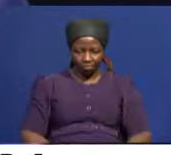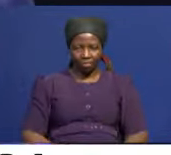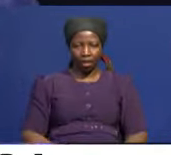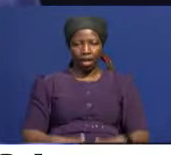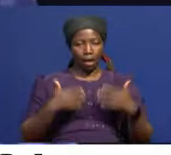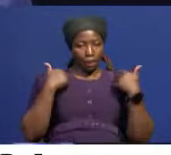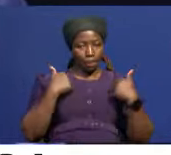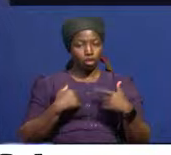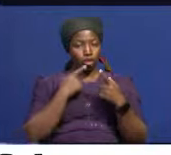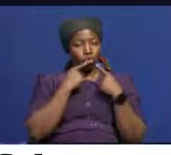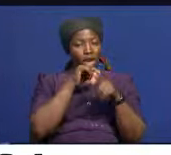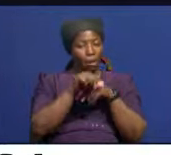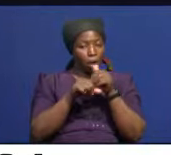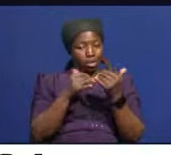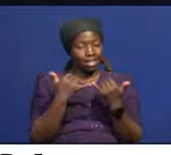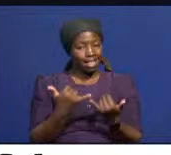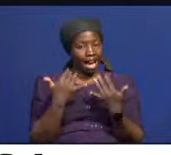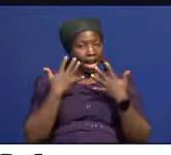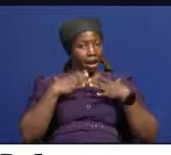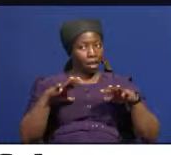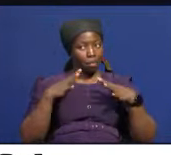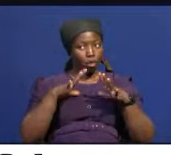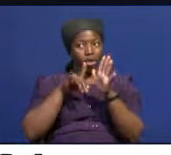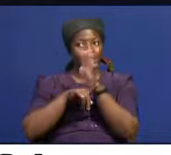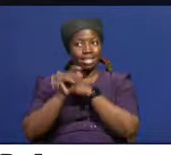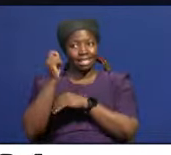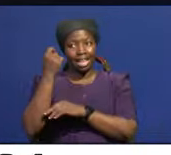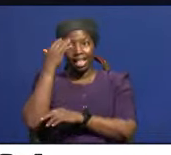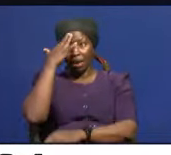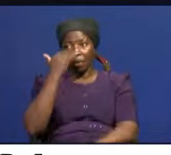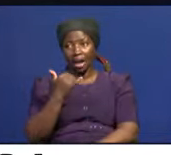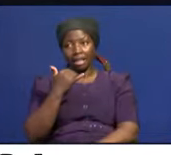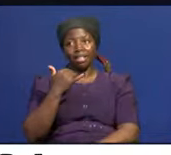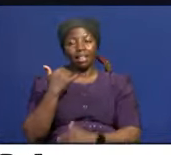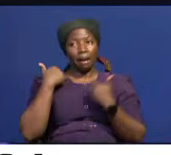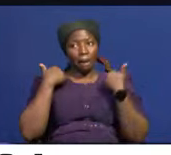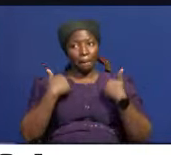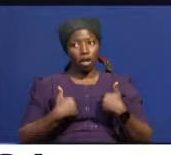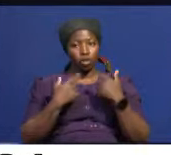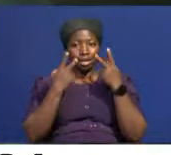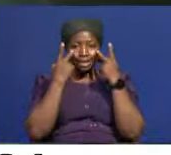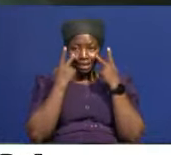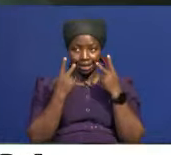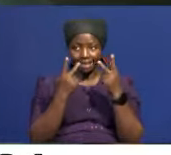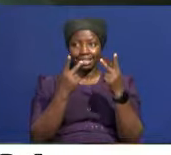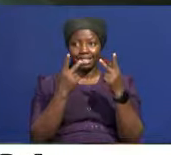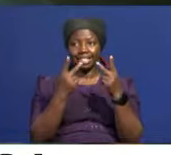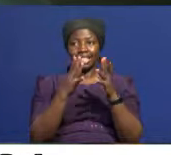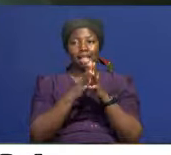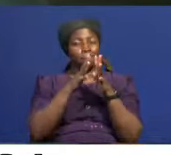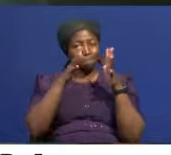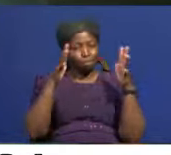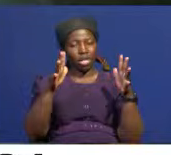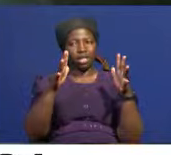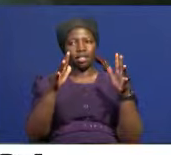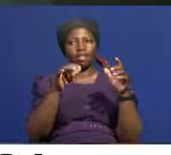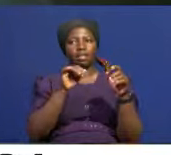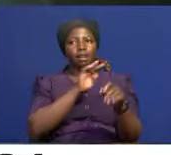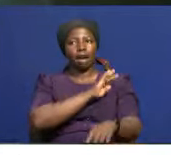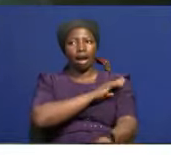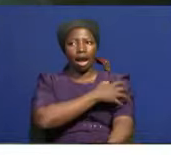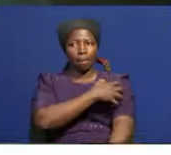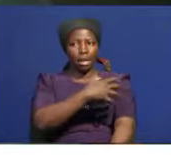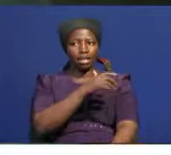I speak about young people in Kenya because I see the tremendous potential